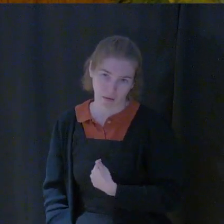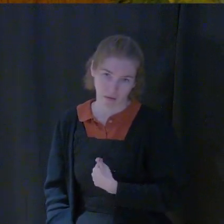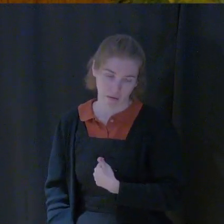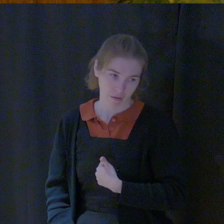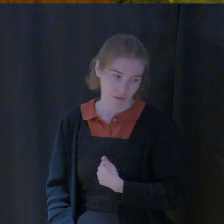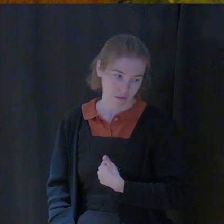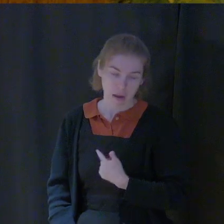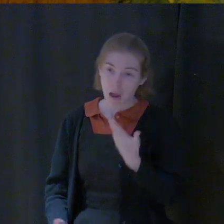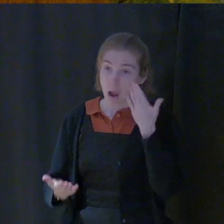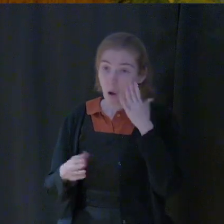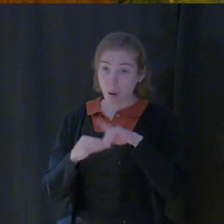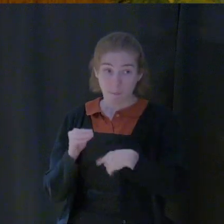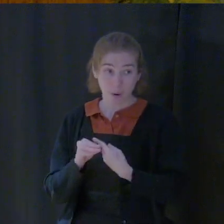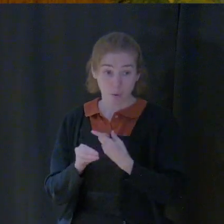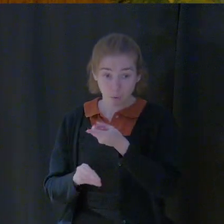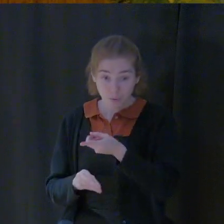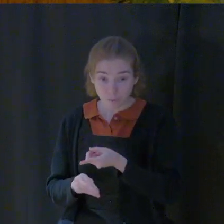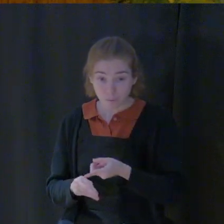I don't know about you,